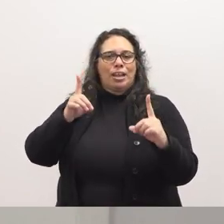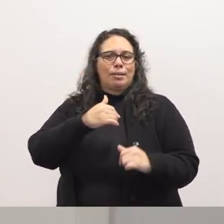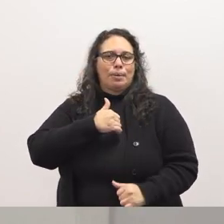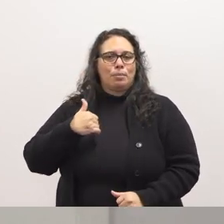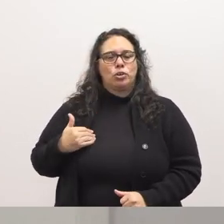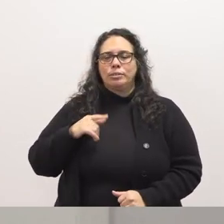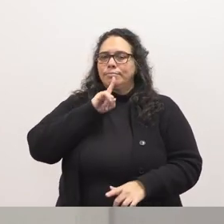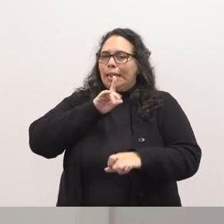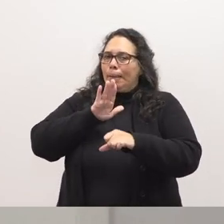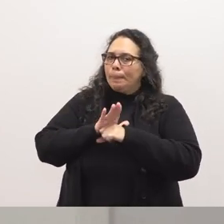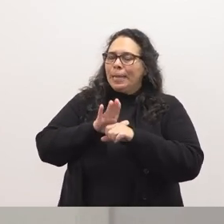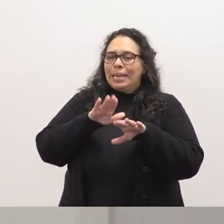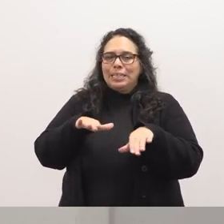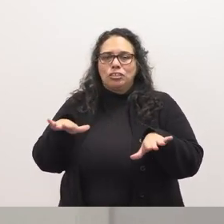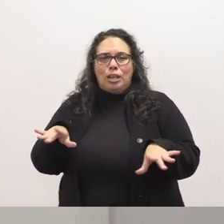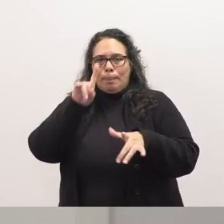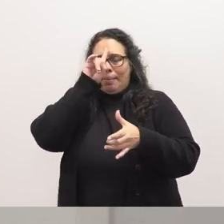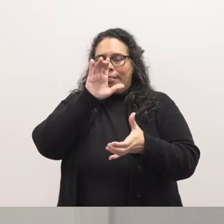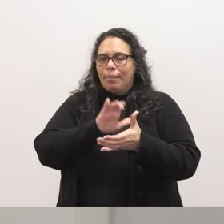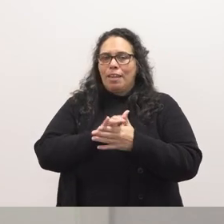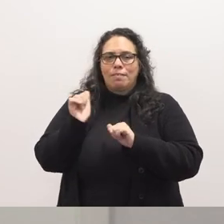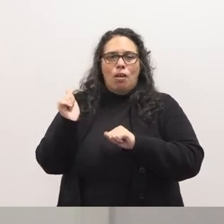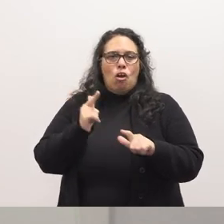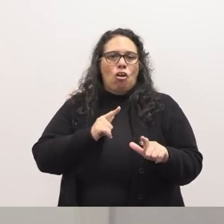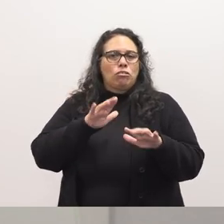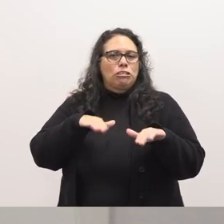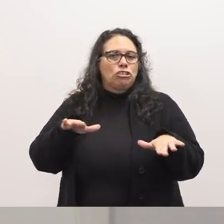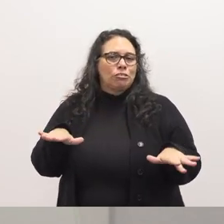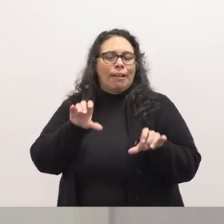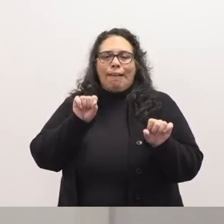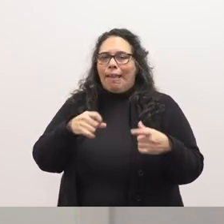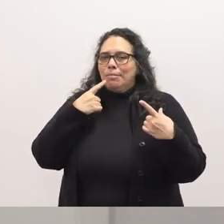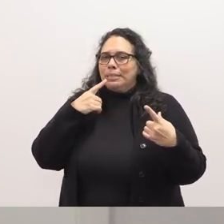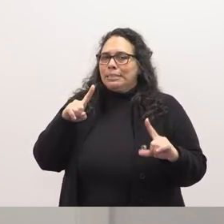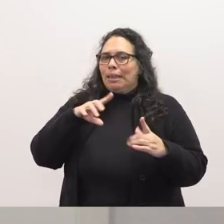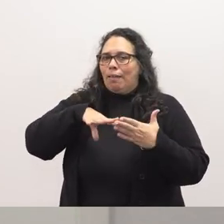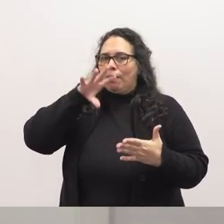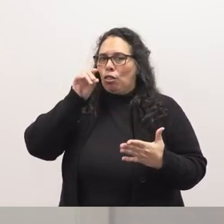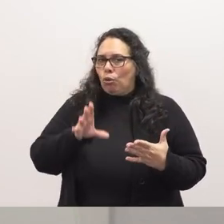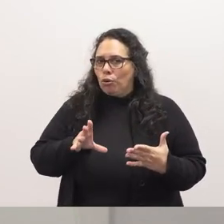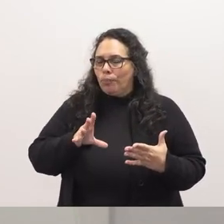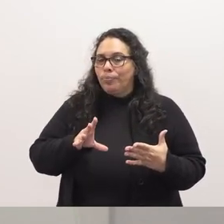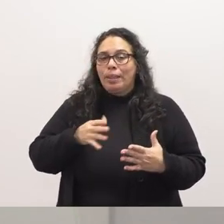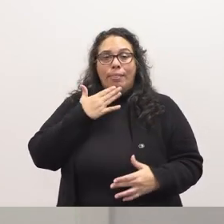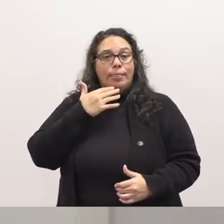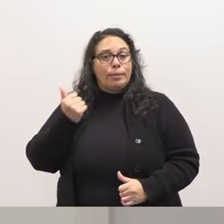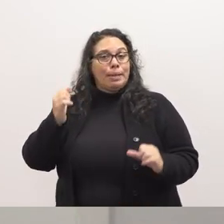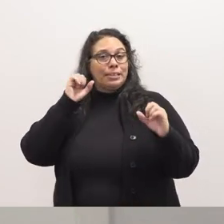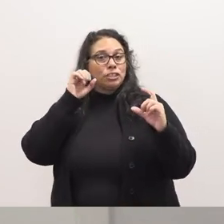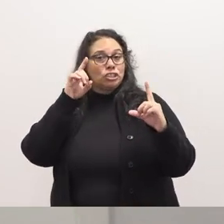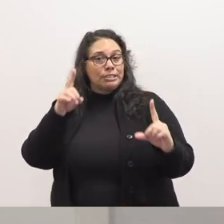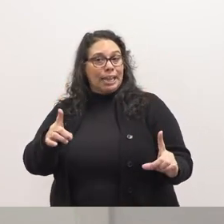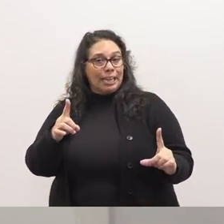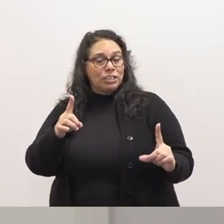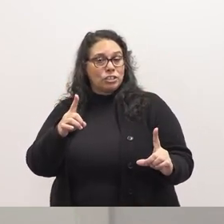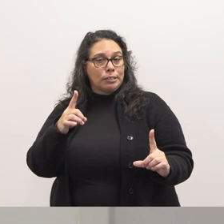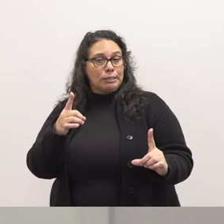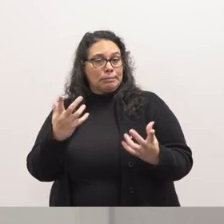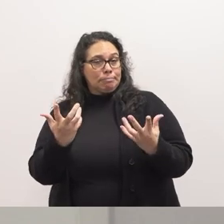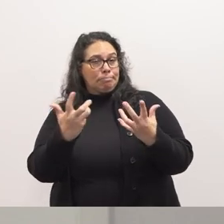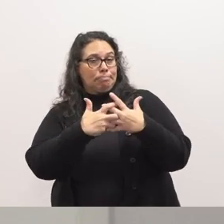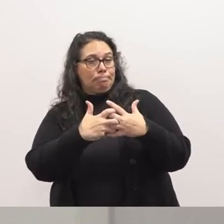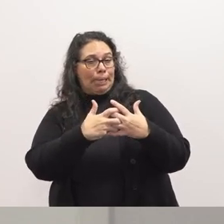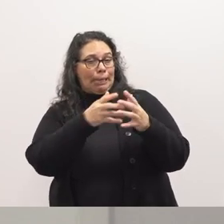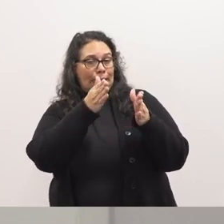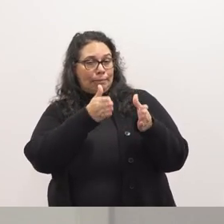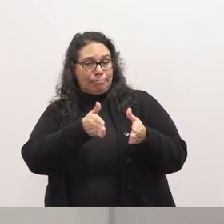are committed to children and believe that all children can be successful learners and that the best education is tailored to the individual